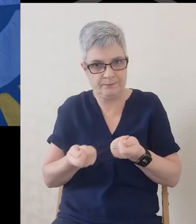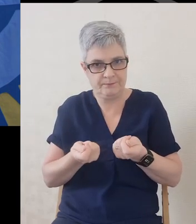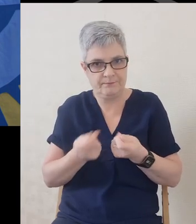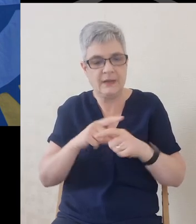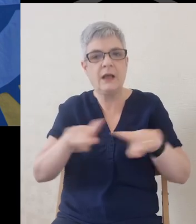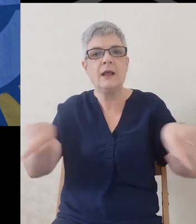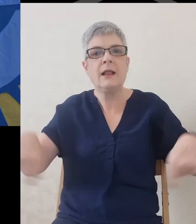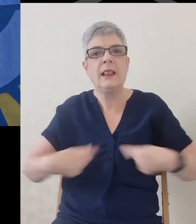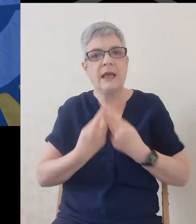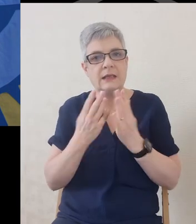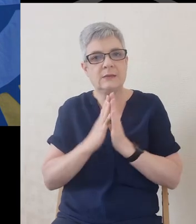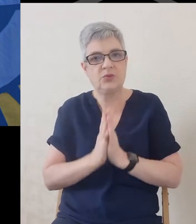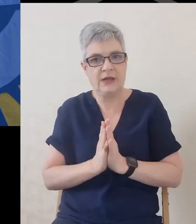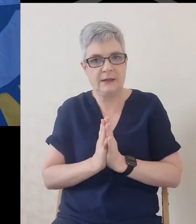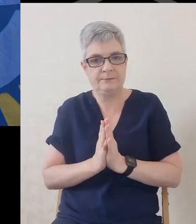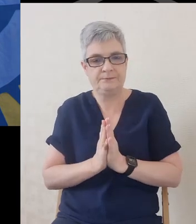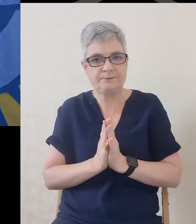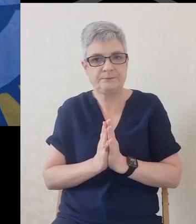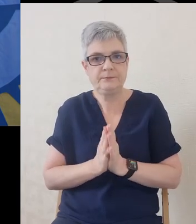Let us pray.